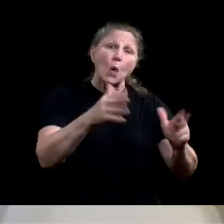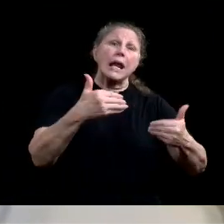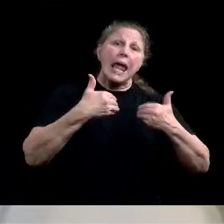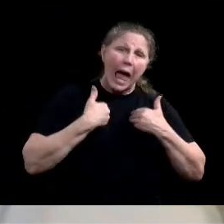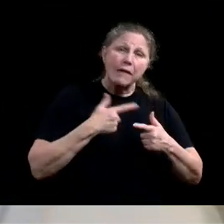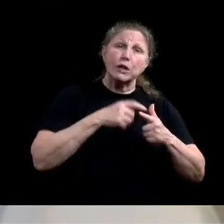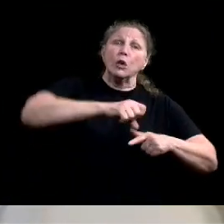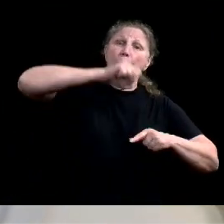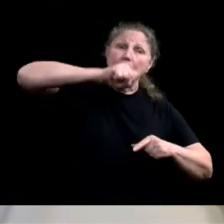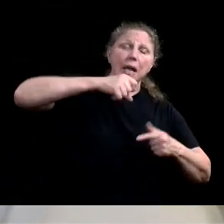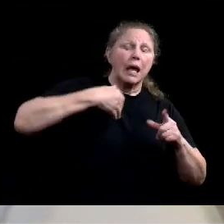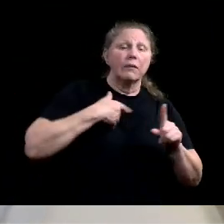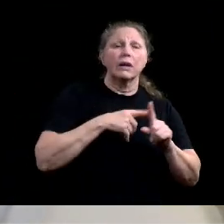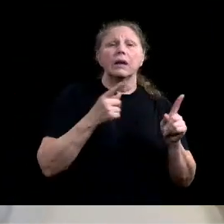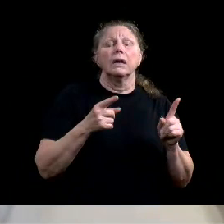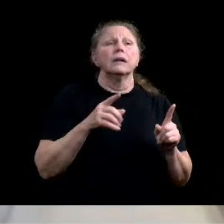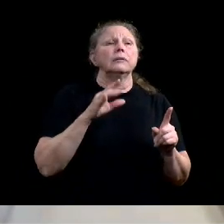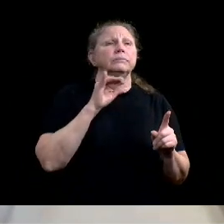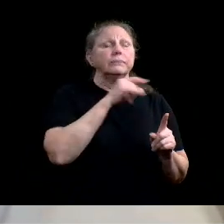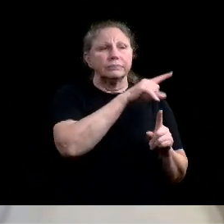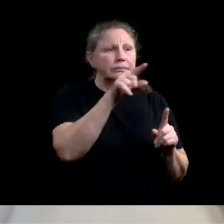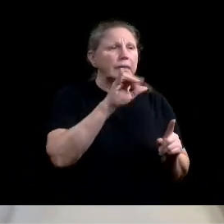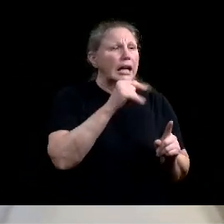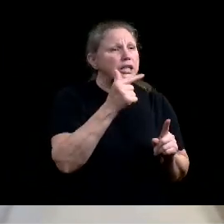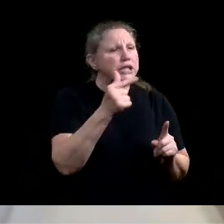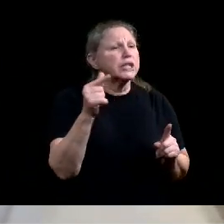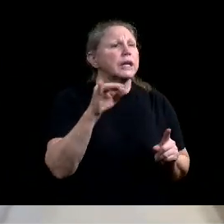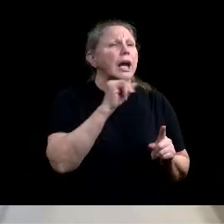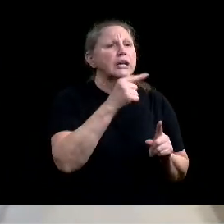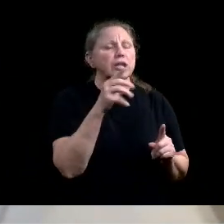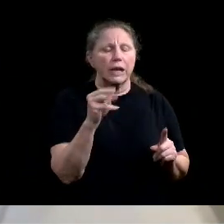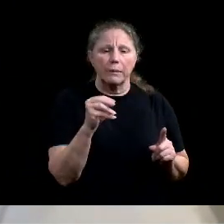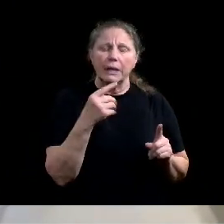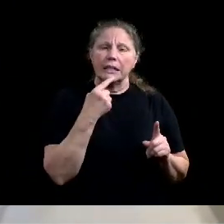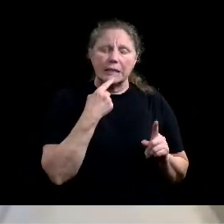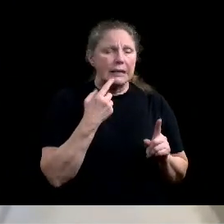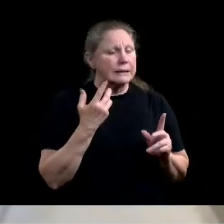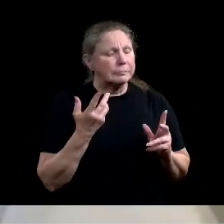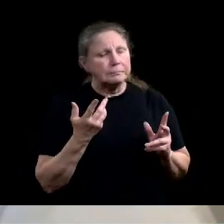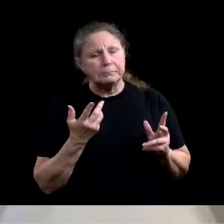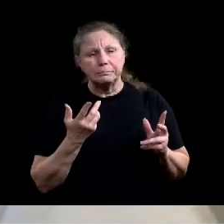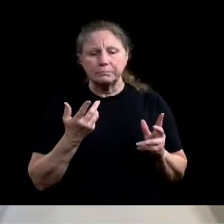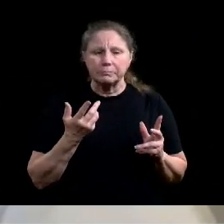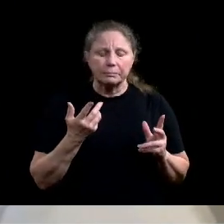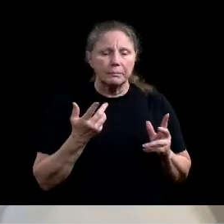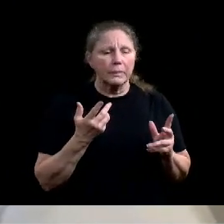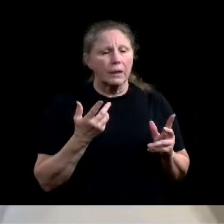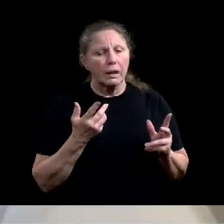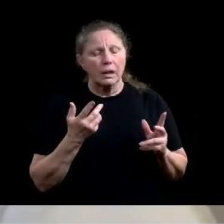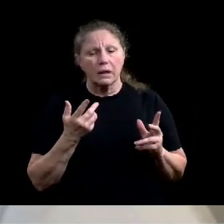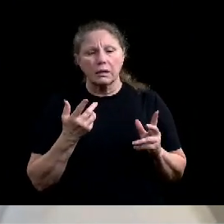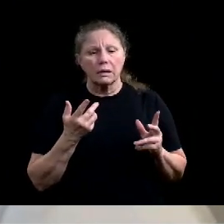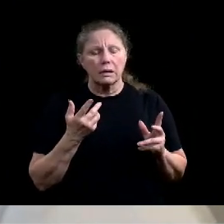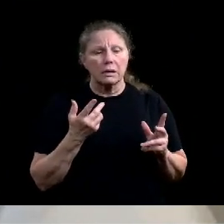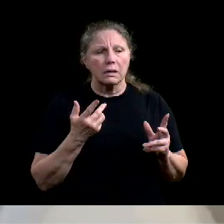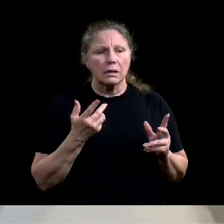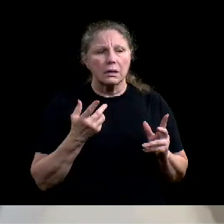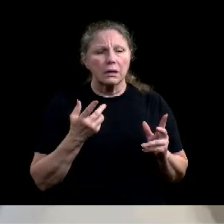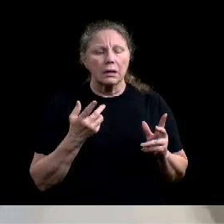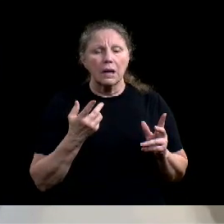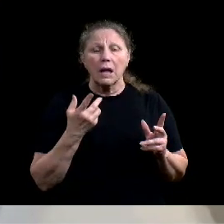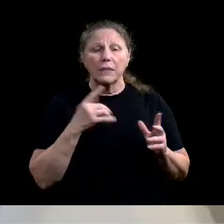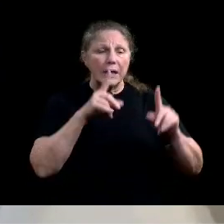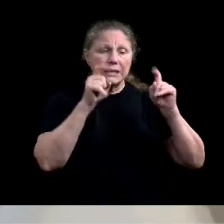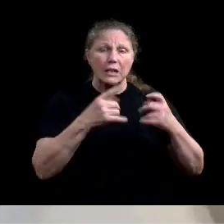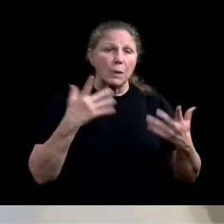IgM essentially just confirms that somebody has the